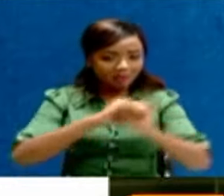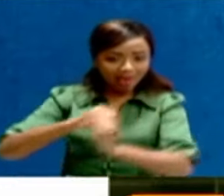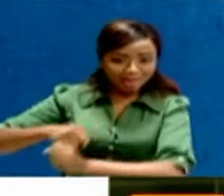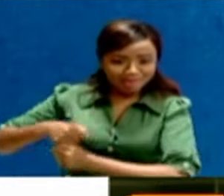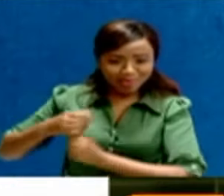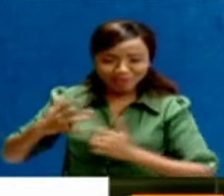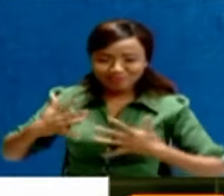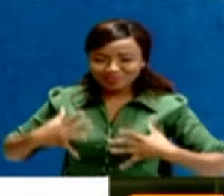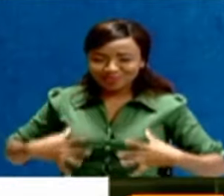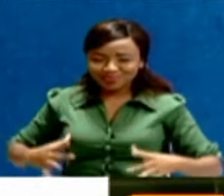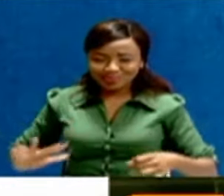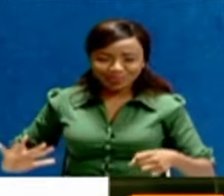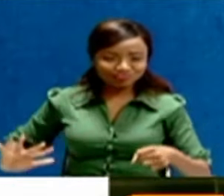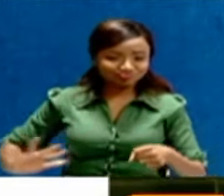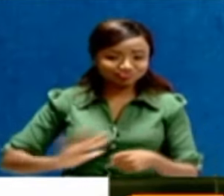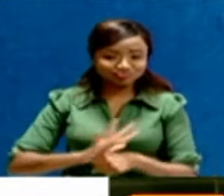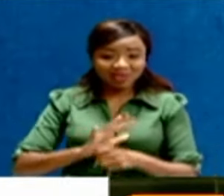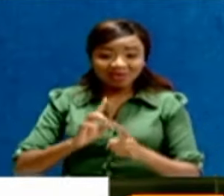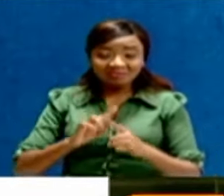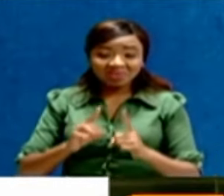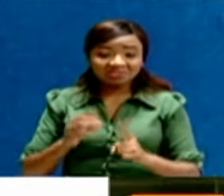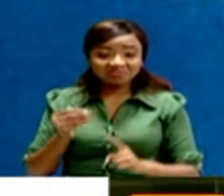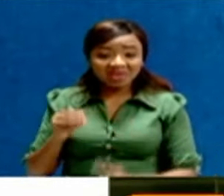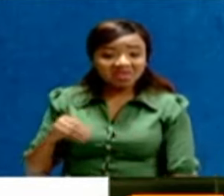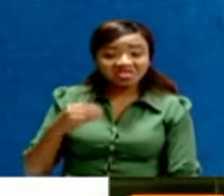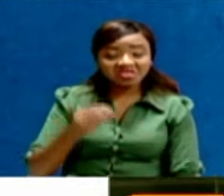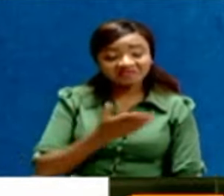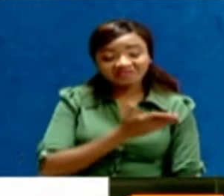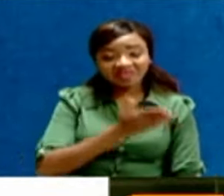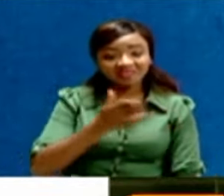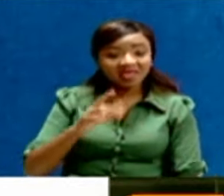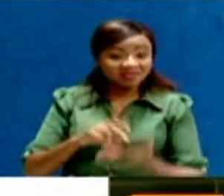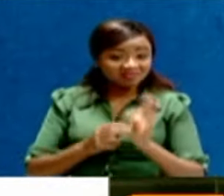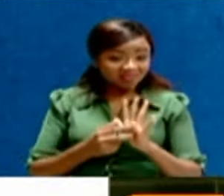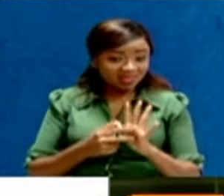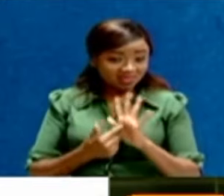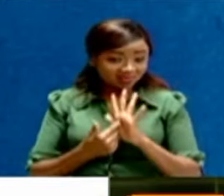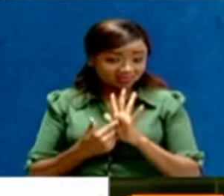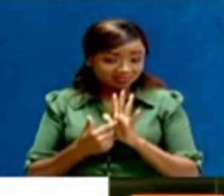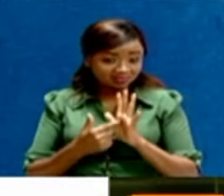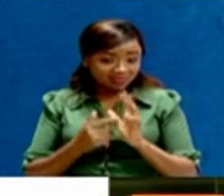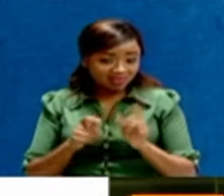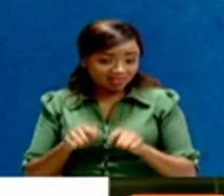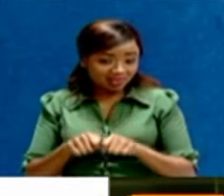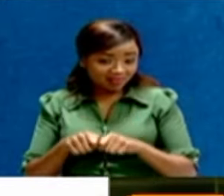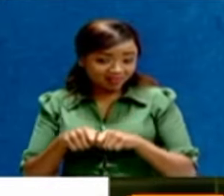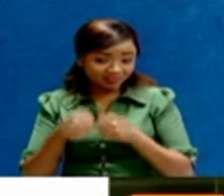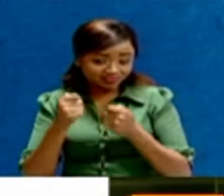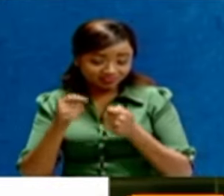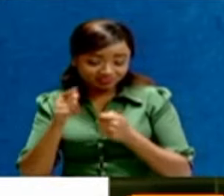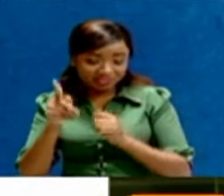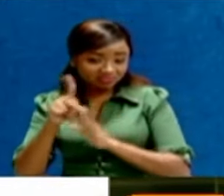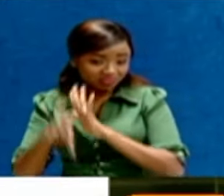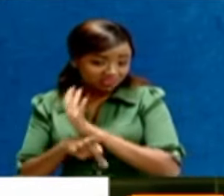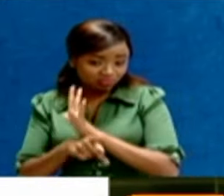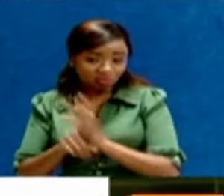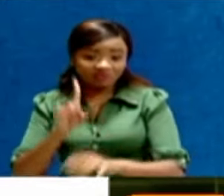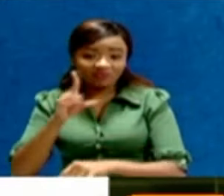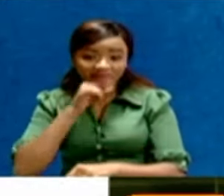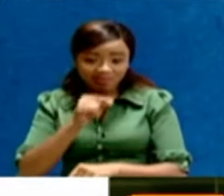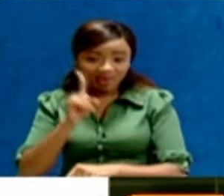are huge population, but the money goes to those regions. Surely doesn't reflect the principle of one man, one shilling, one